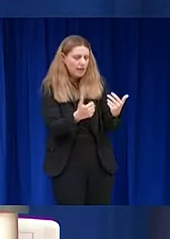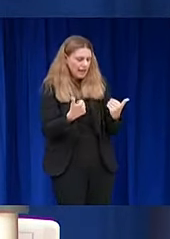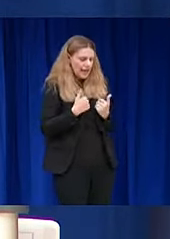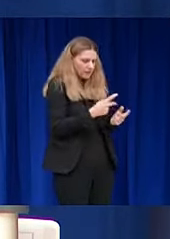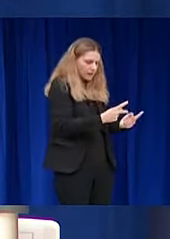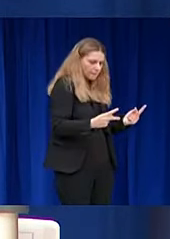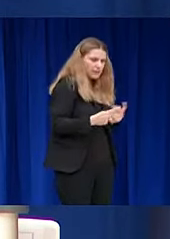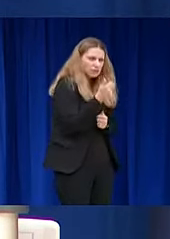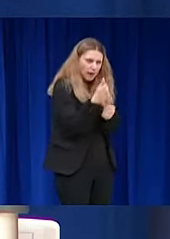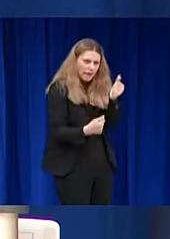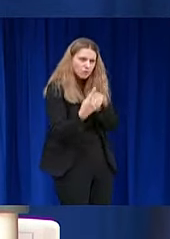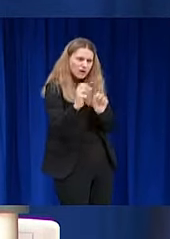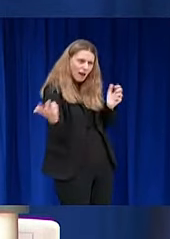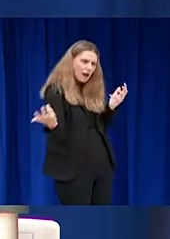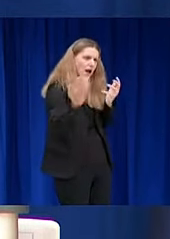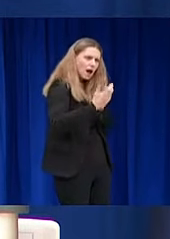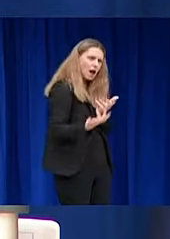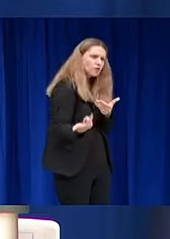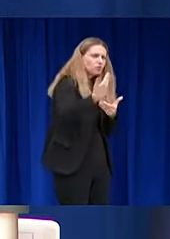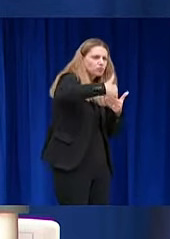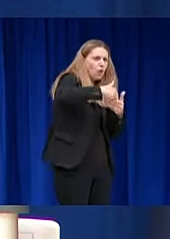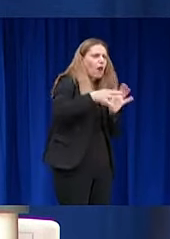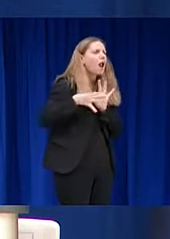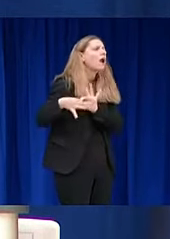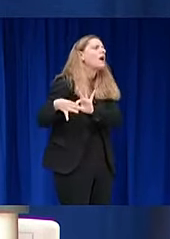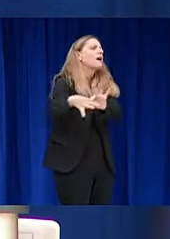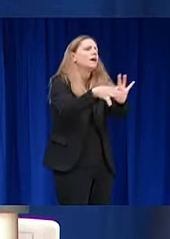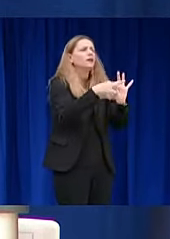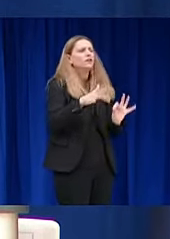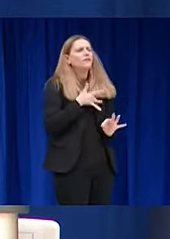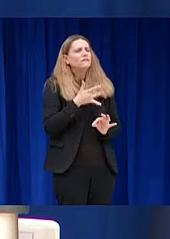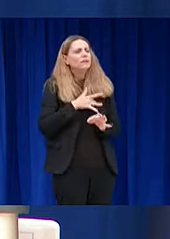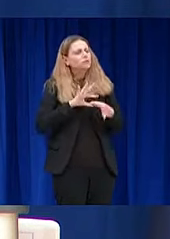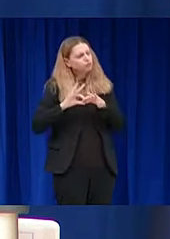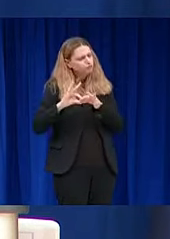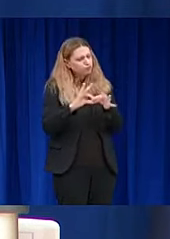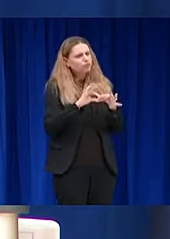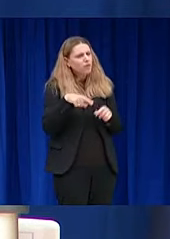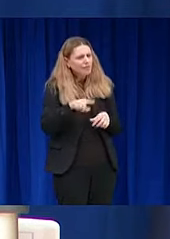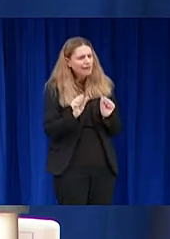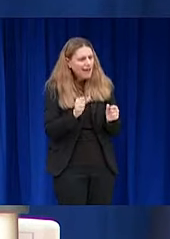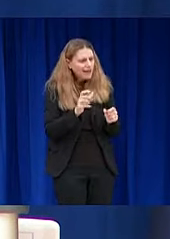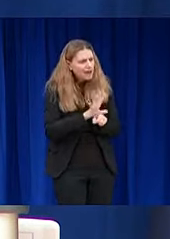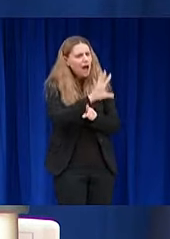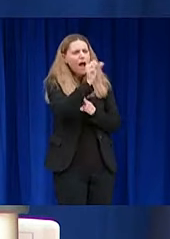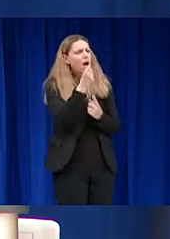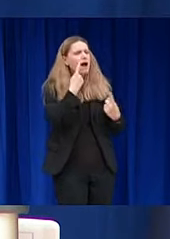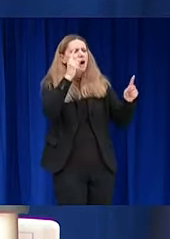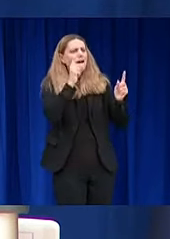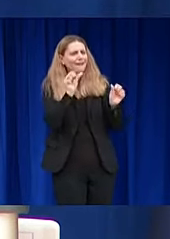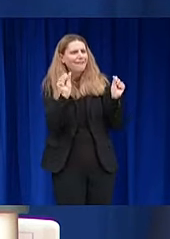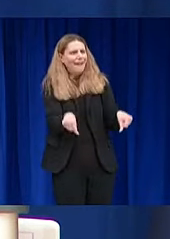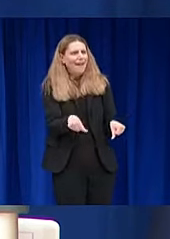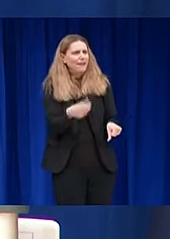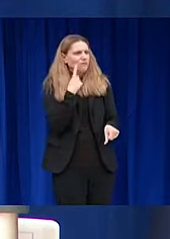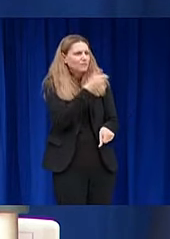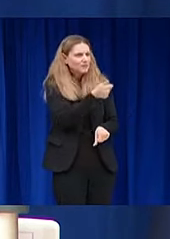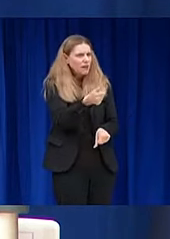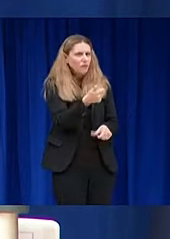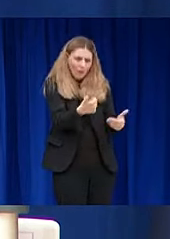our community to share a true sense of belonging that allows them to flourish. There is a place for you